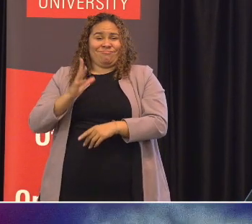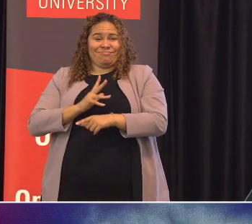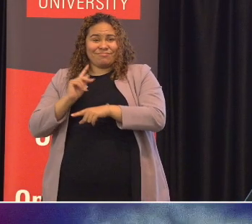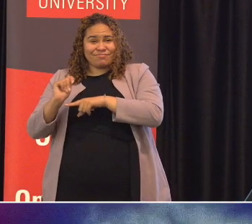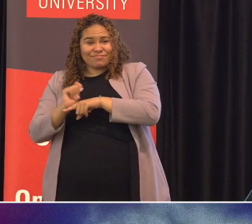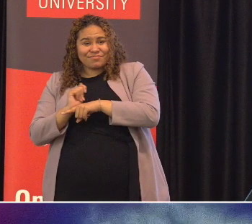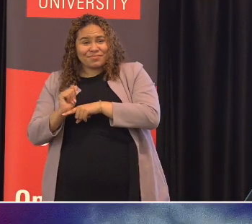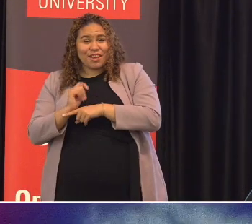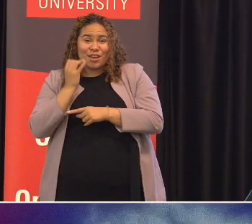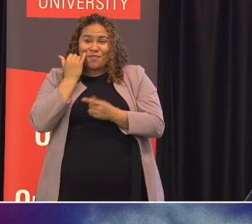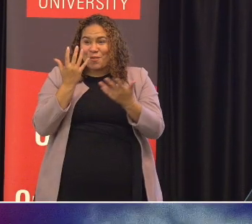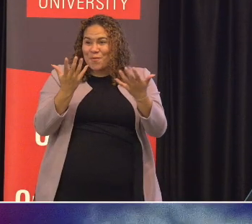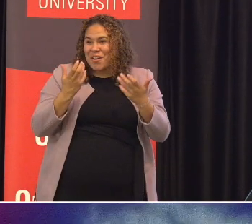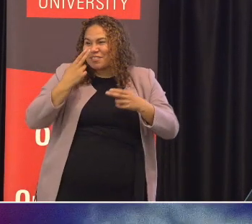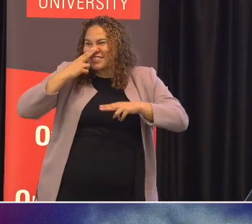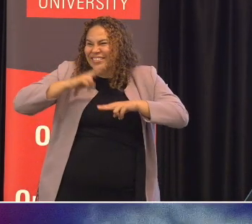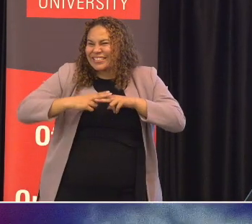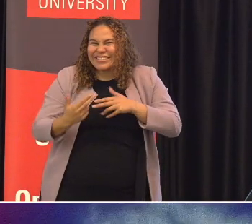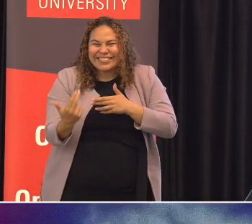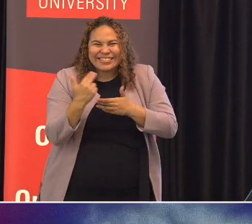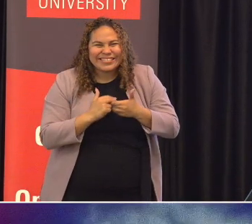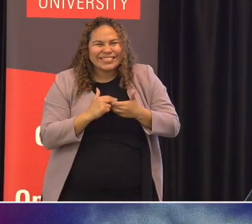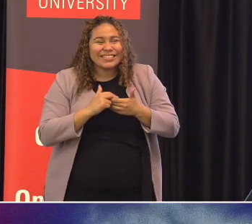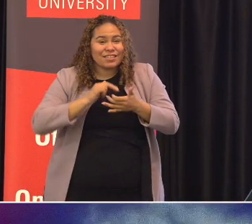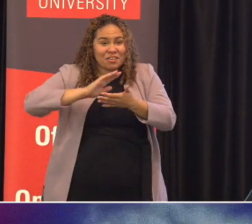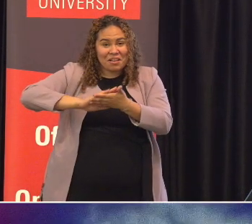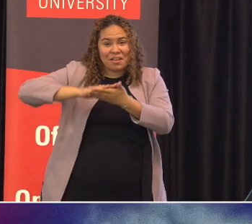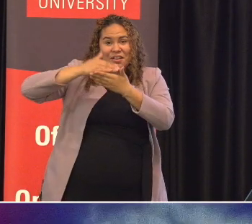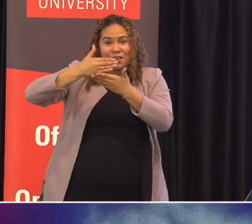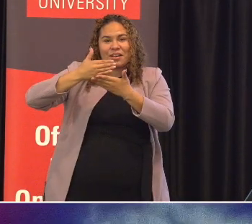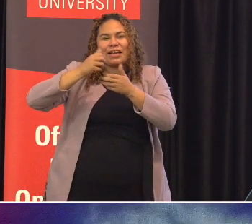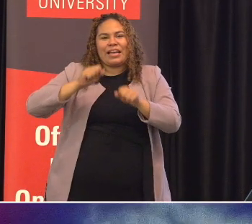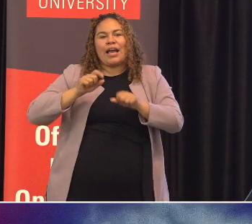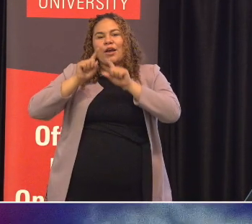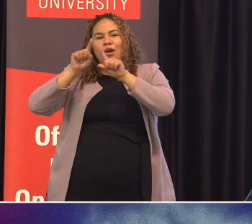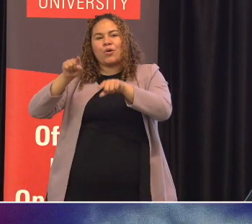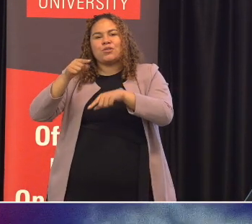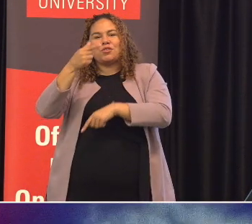on the fun and have your computer, you can go to